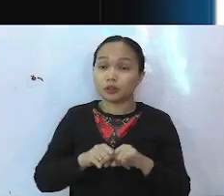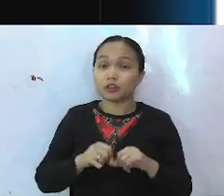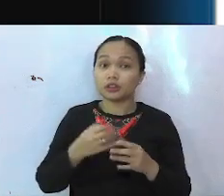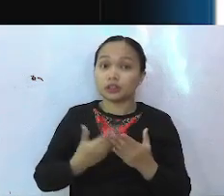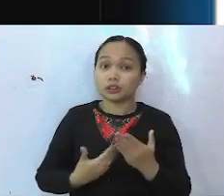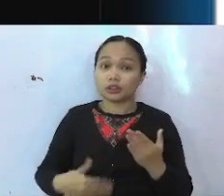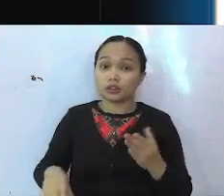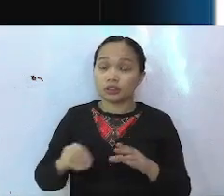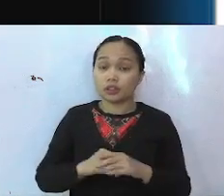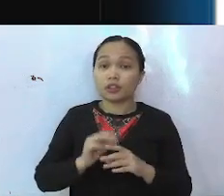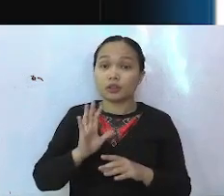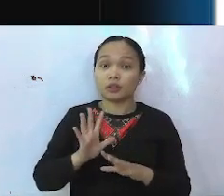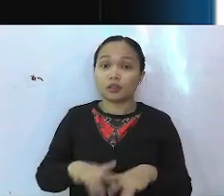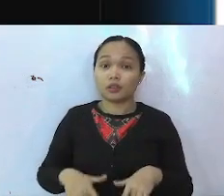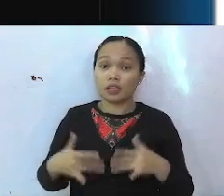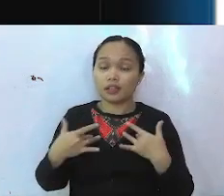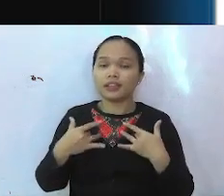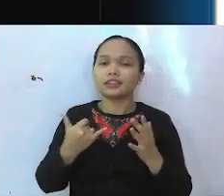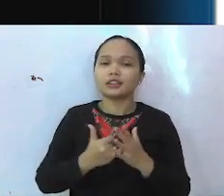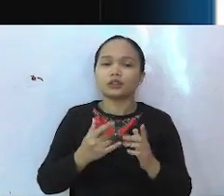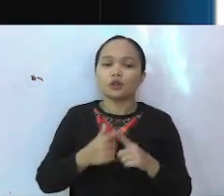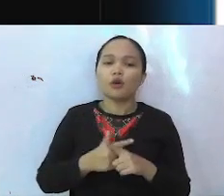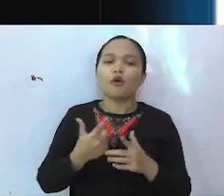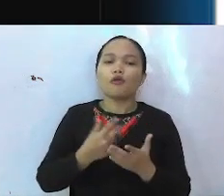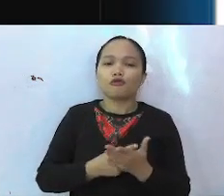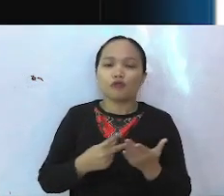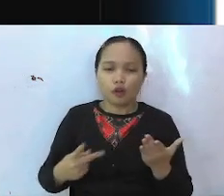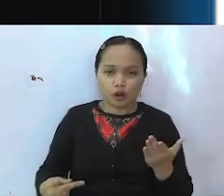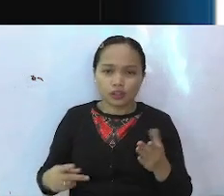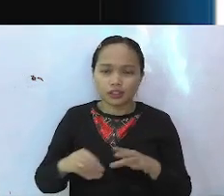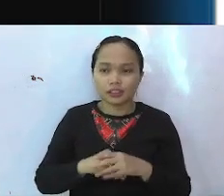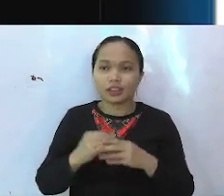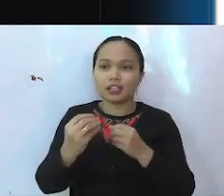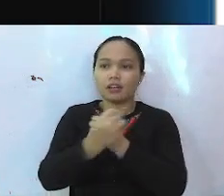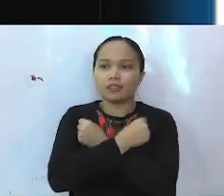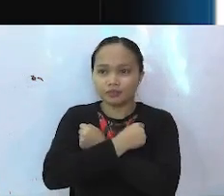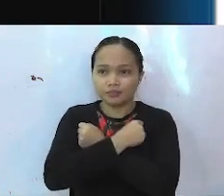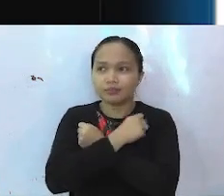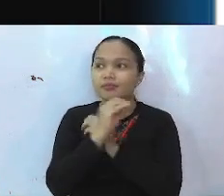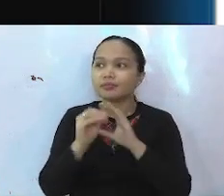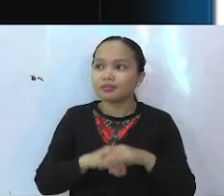life is to fall in love with Jesus Christ. Amen. That's it.